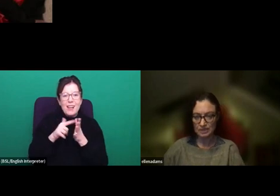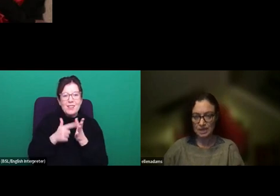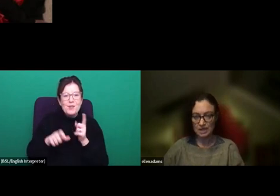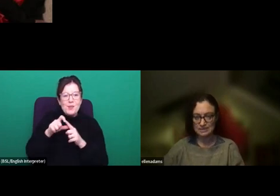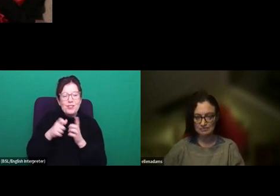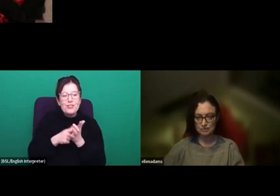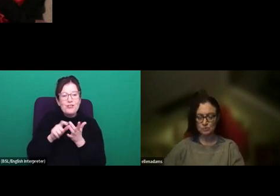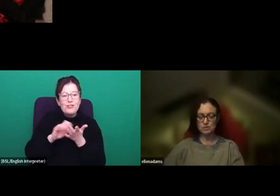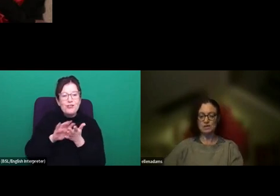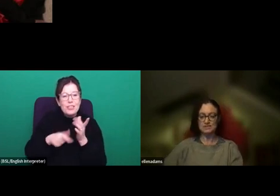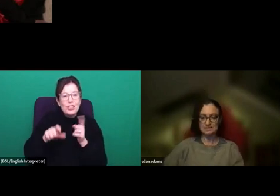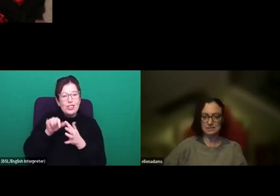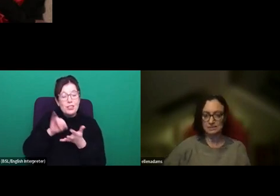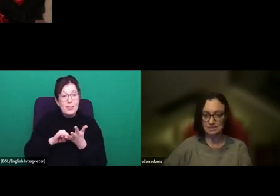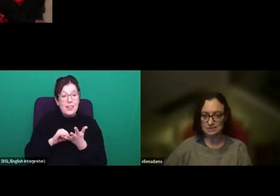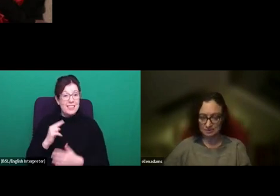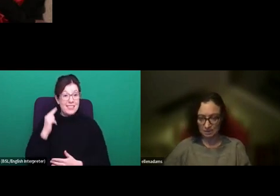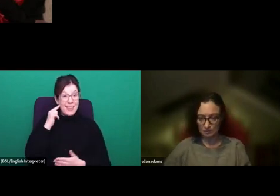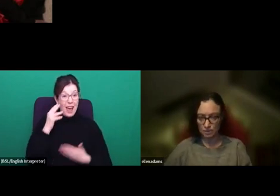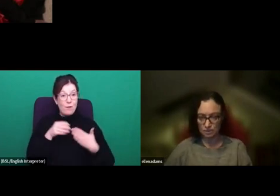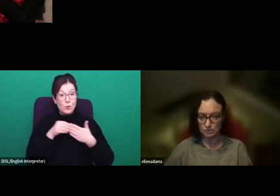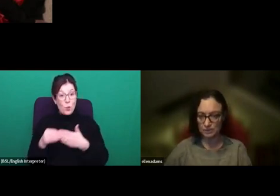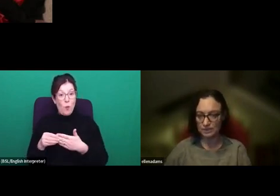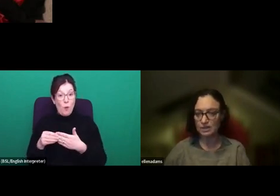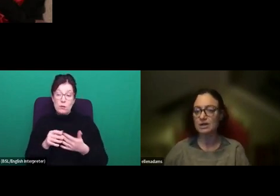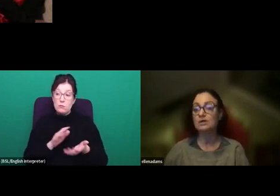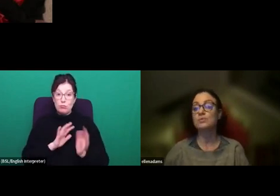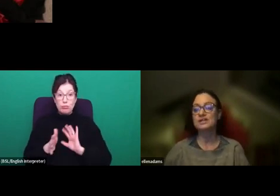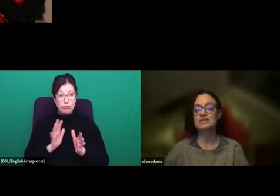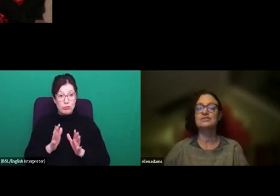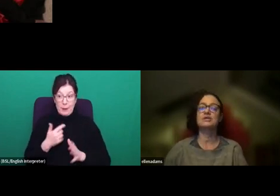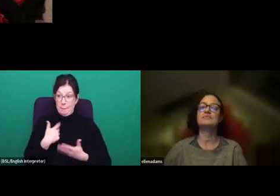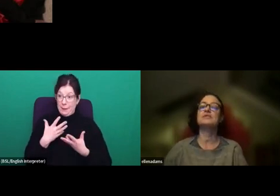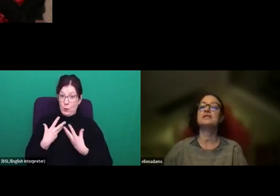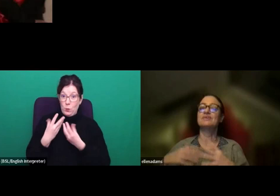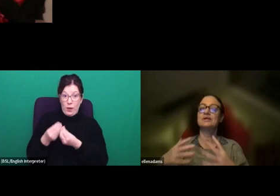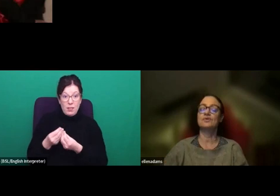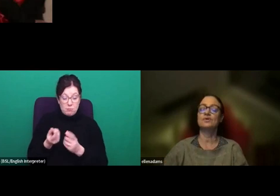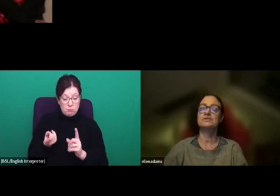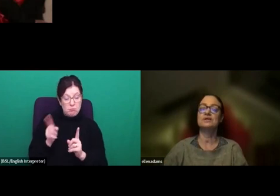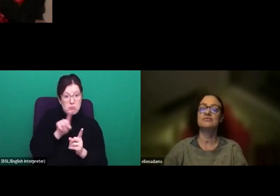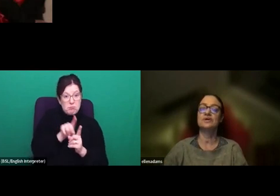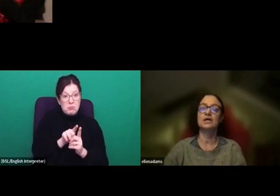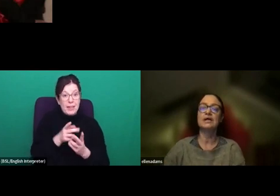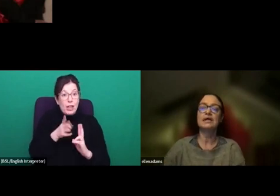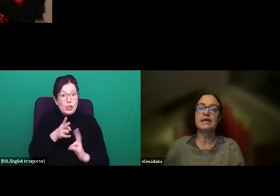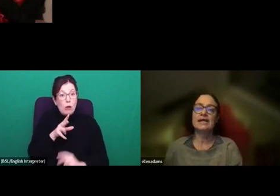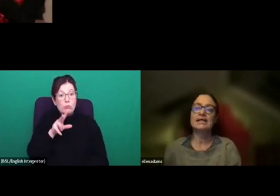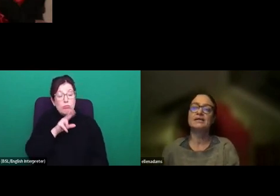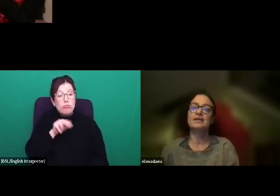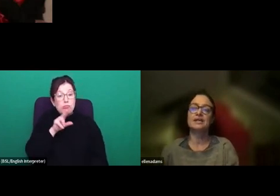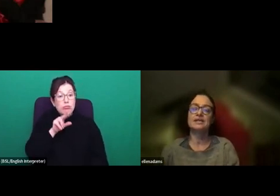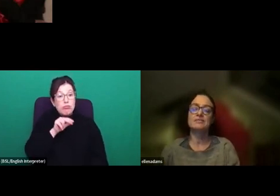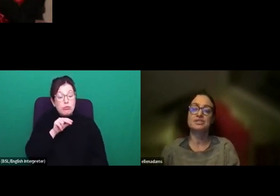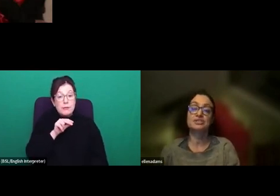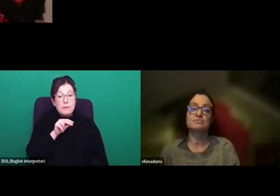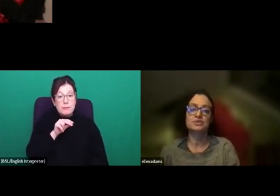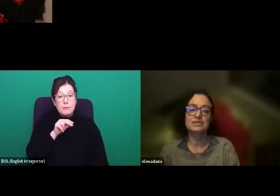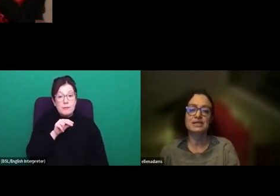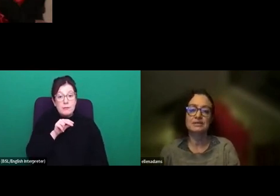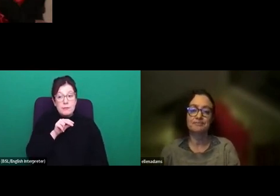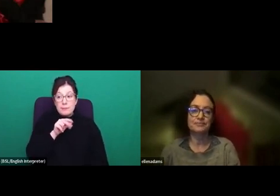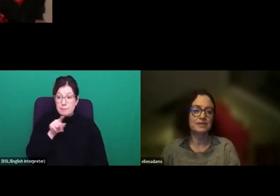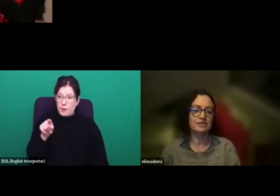of the deaf tour guides that I've worked with an interpreter giving a voiceover in the